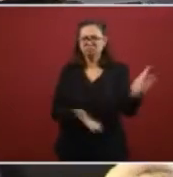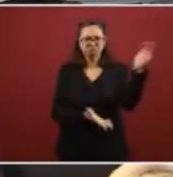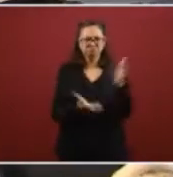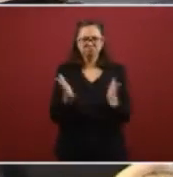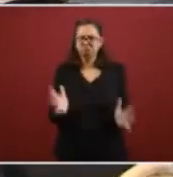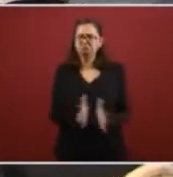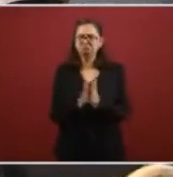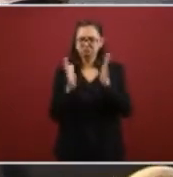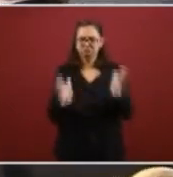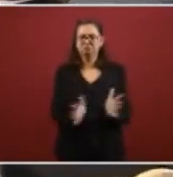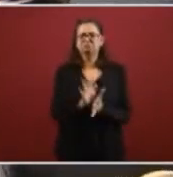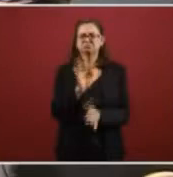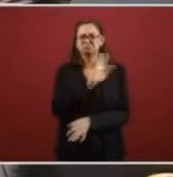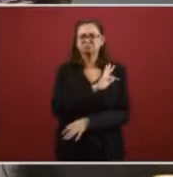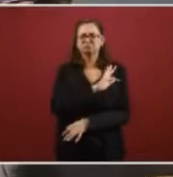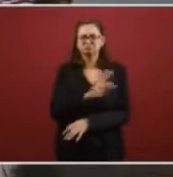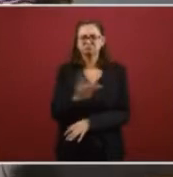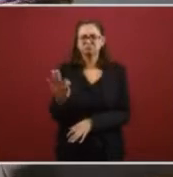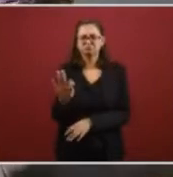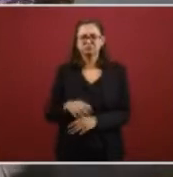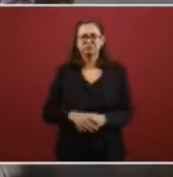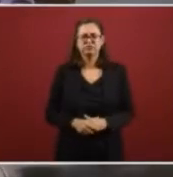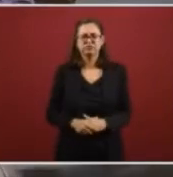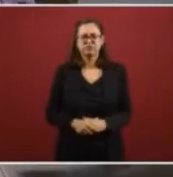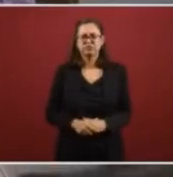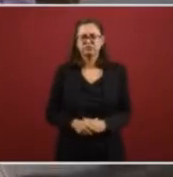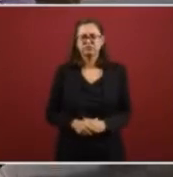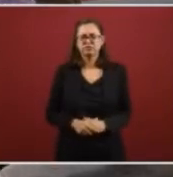that they be here participating.